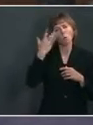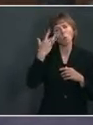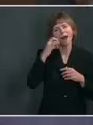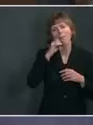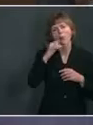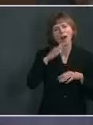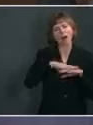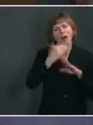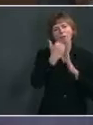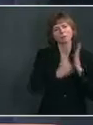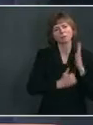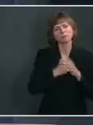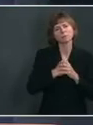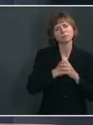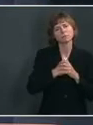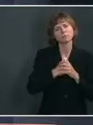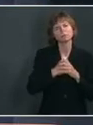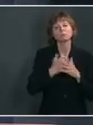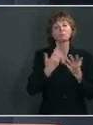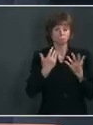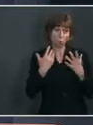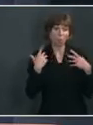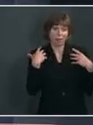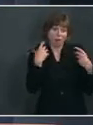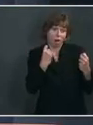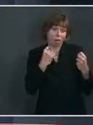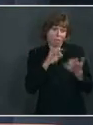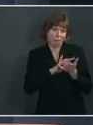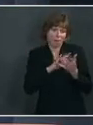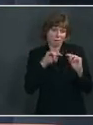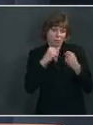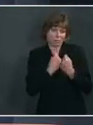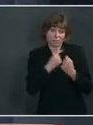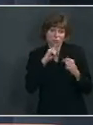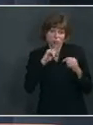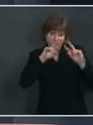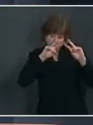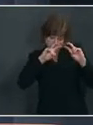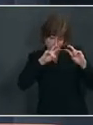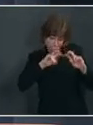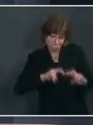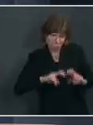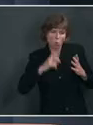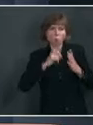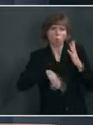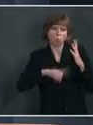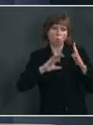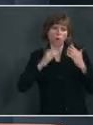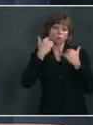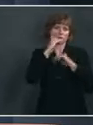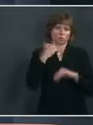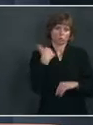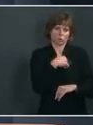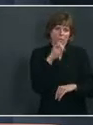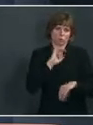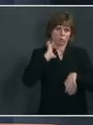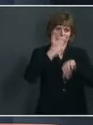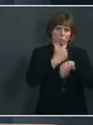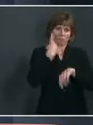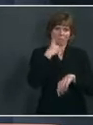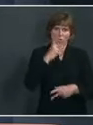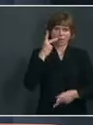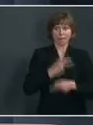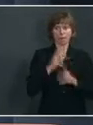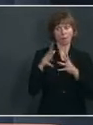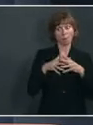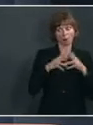list? Well, our health and medical team takes a close look at what restrictions we need to put in place in order to keep the American